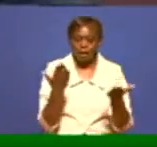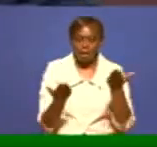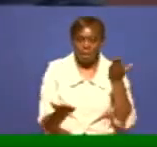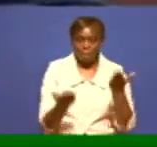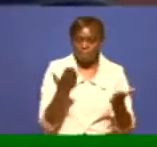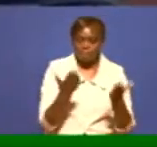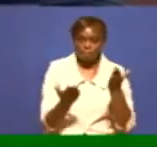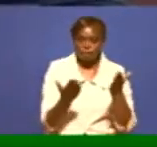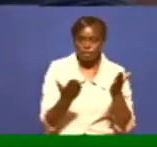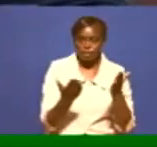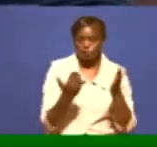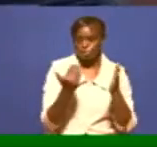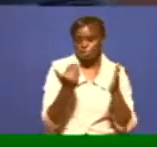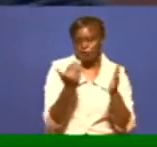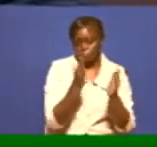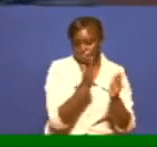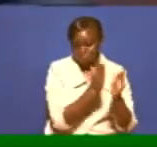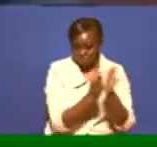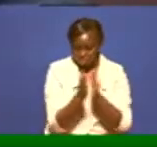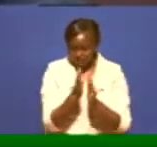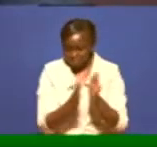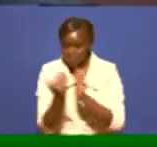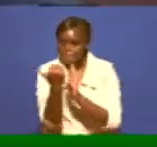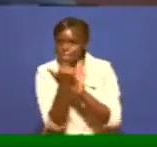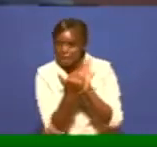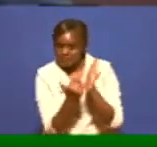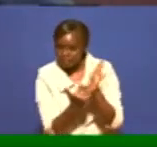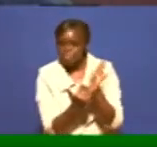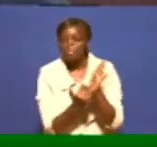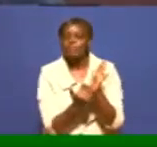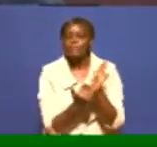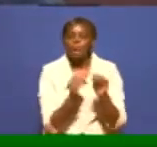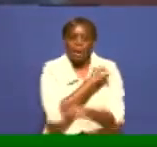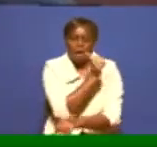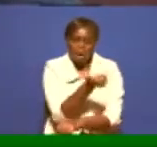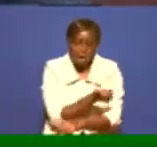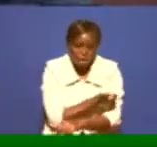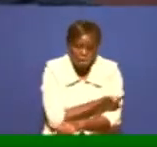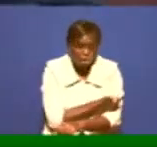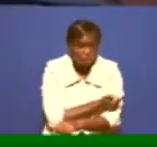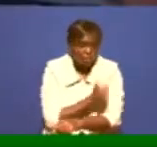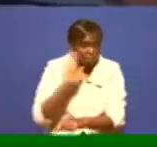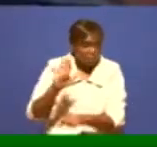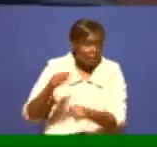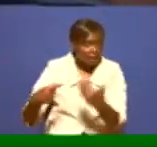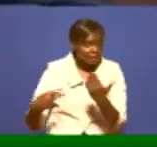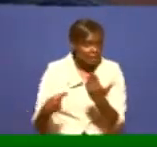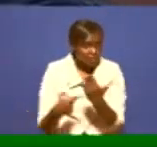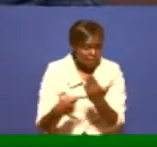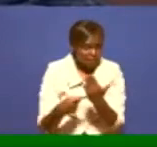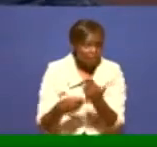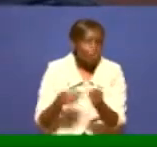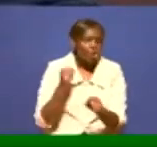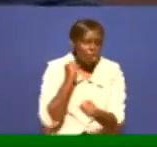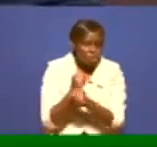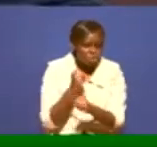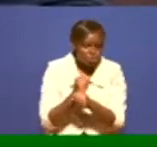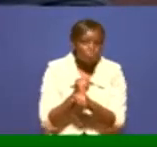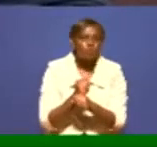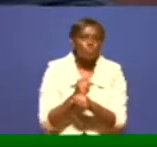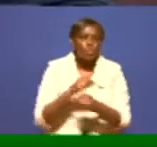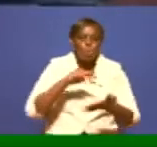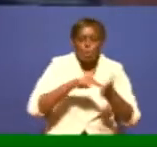programs we are going to fund. We'll have an authority which, from a technical perspective, can conduct proper appraisal of